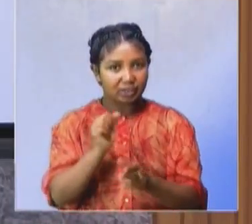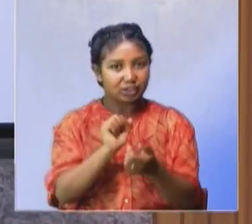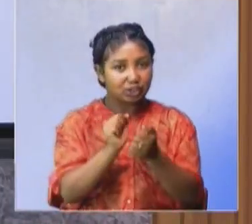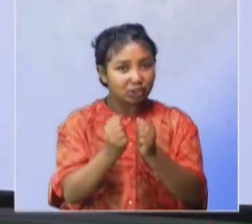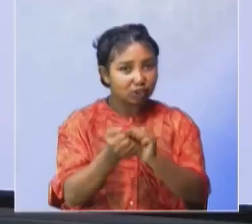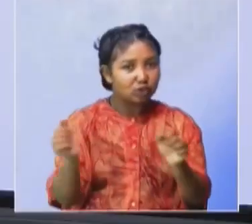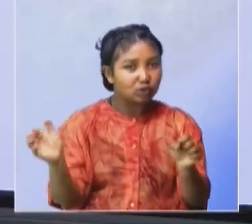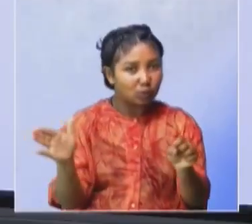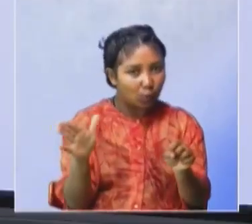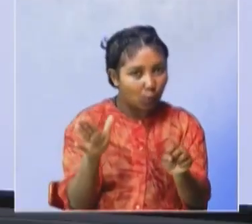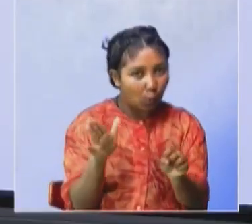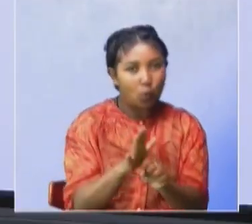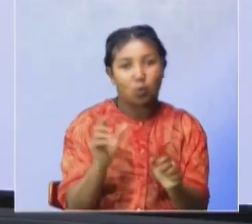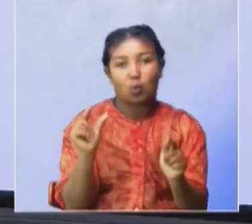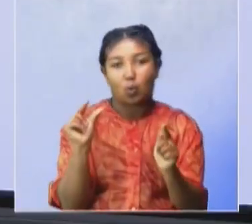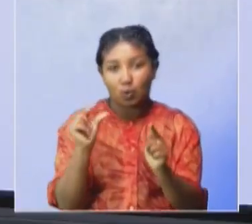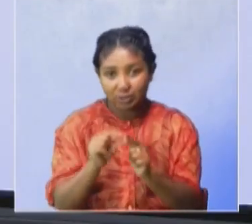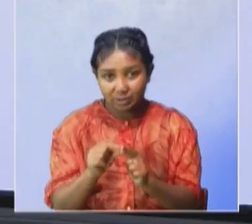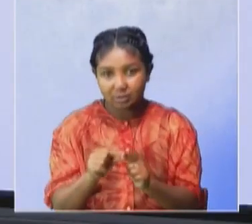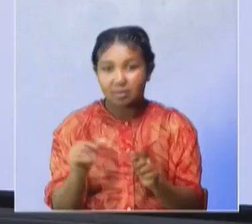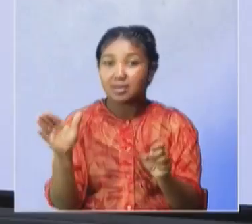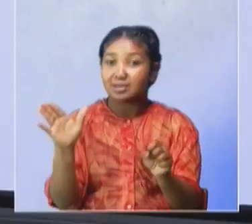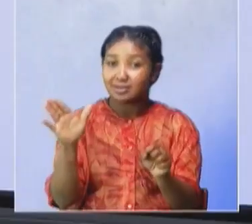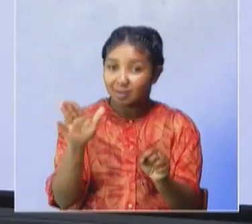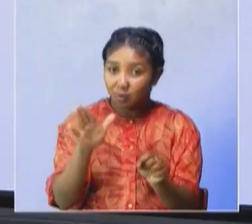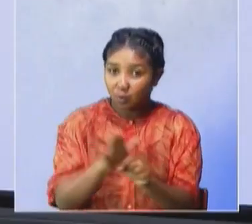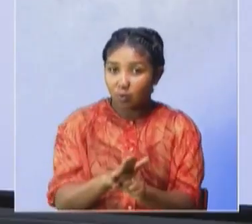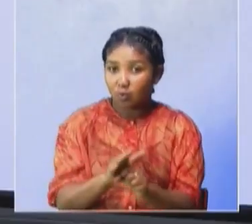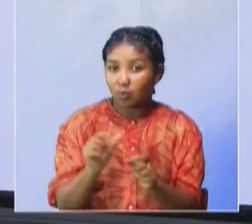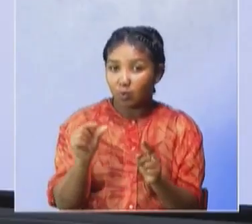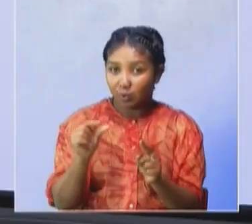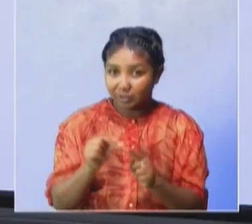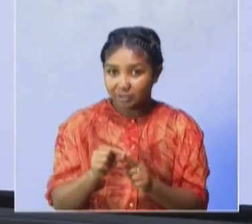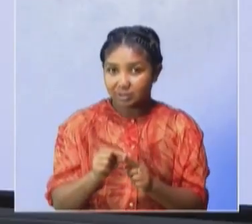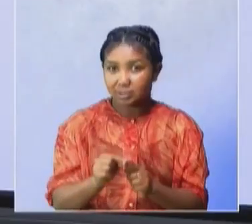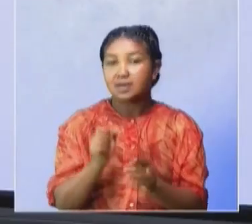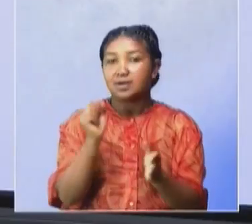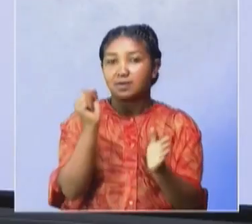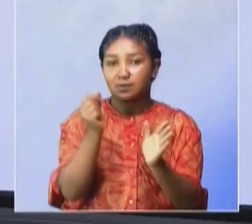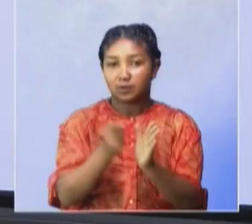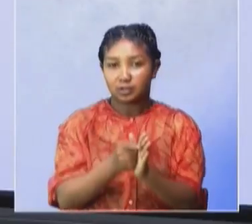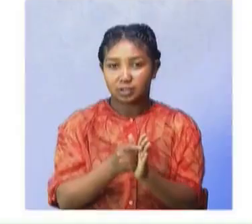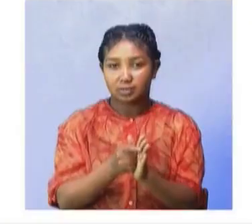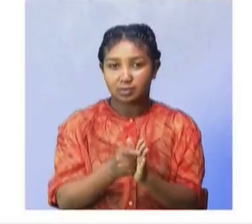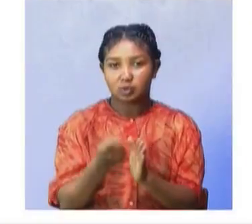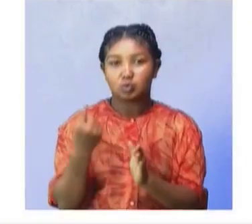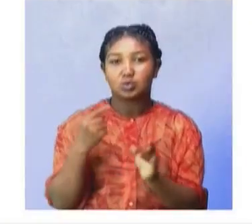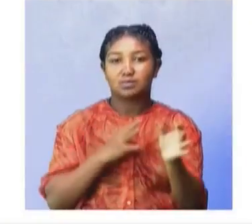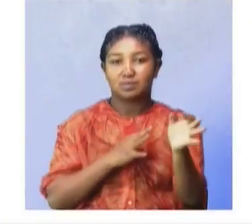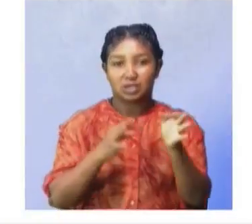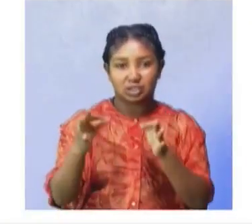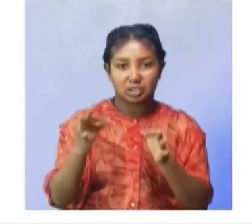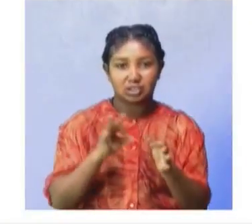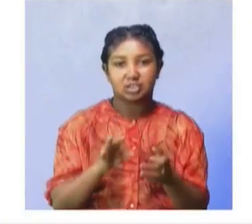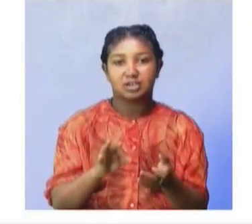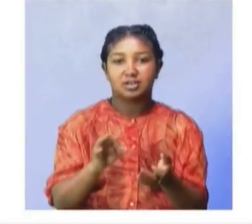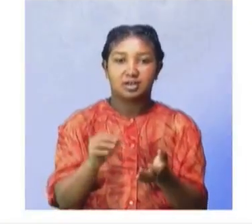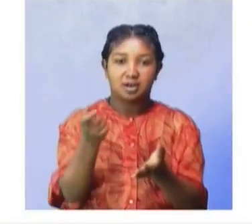the whole words, the whole words. For example, we mentioned